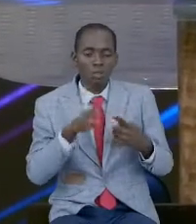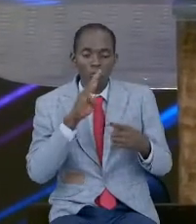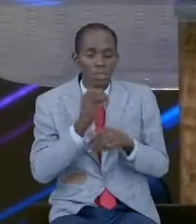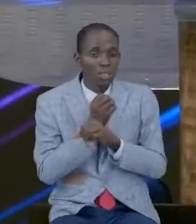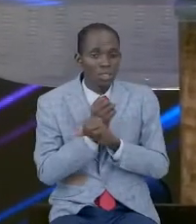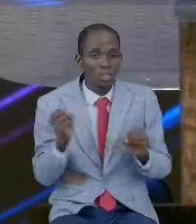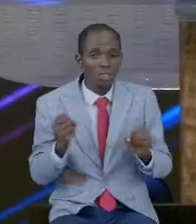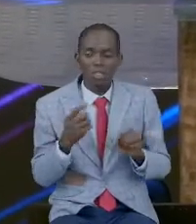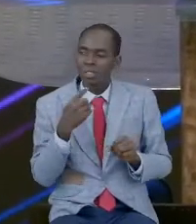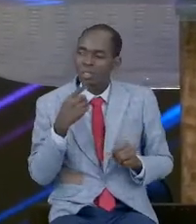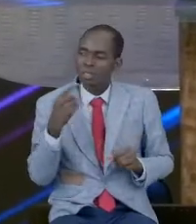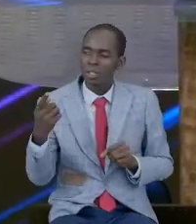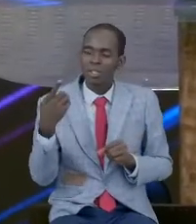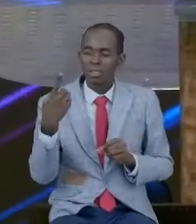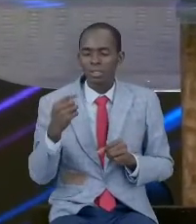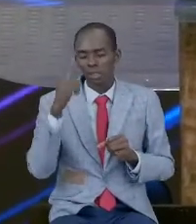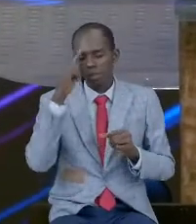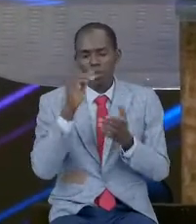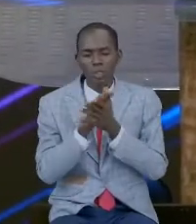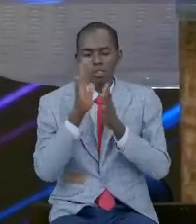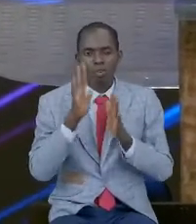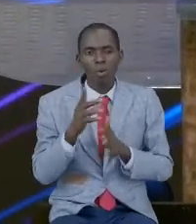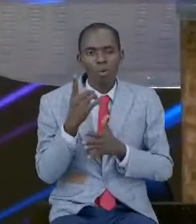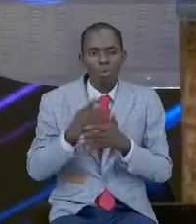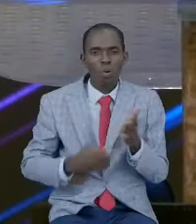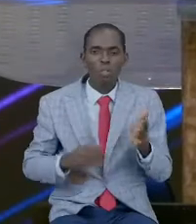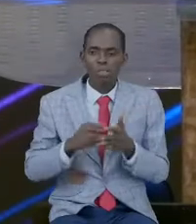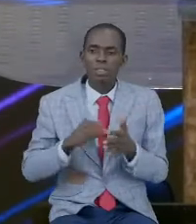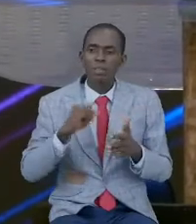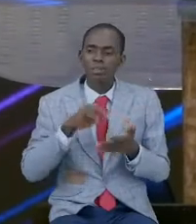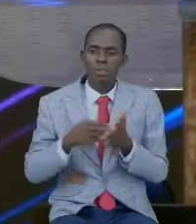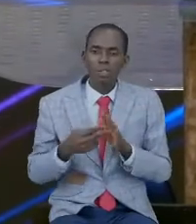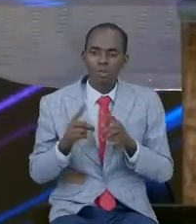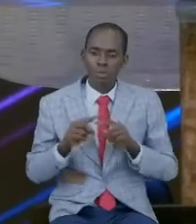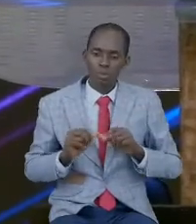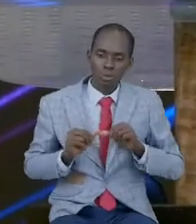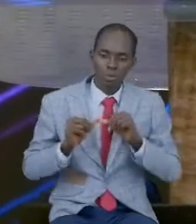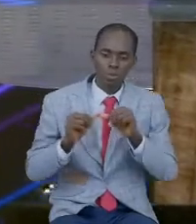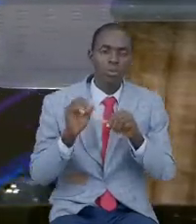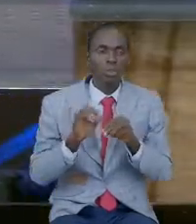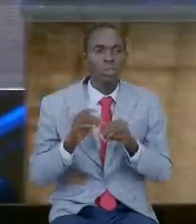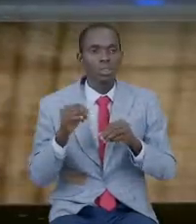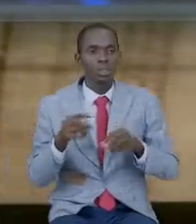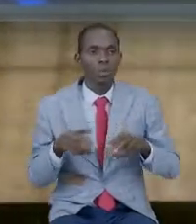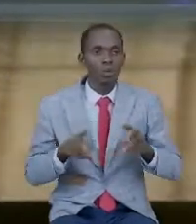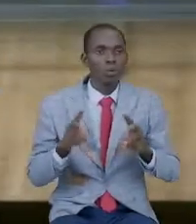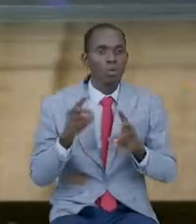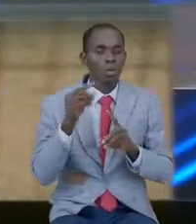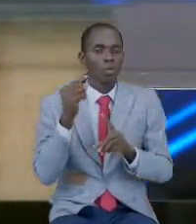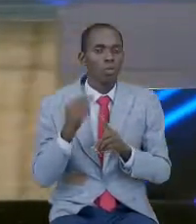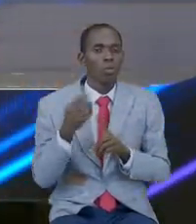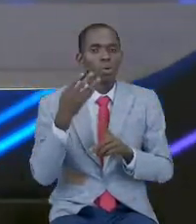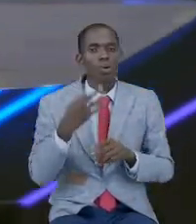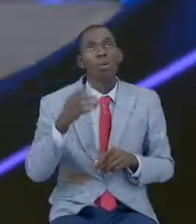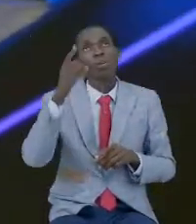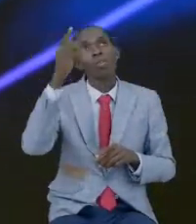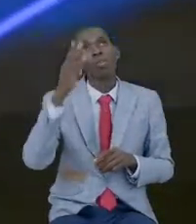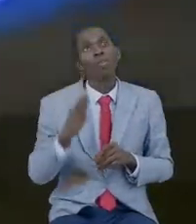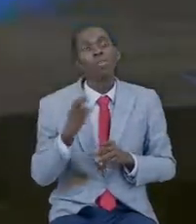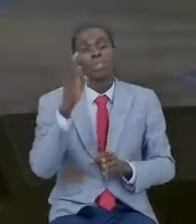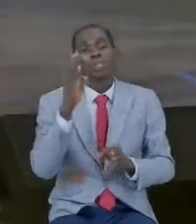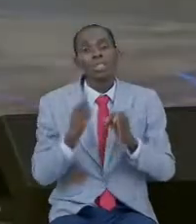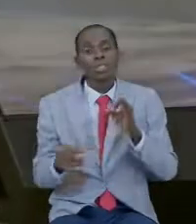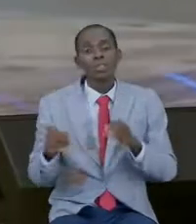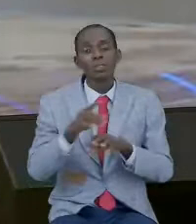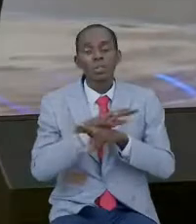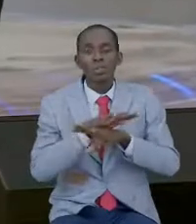the believers what it means to be steadfast in the way, in the word of God. If you